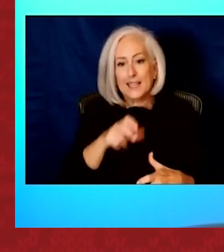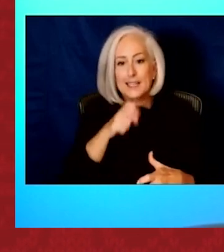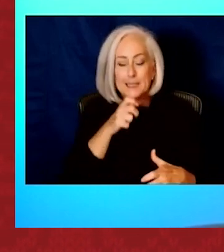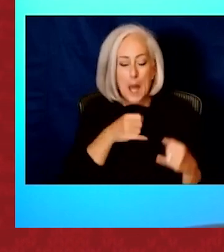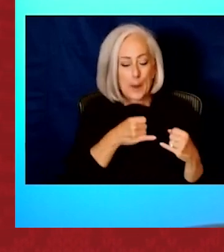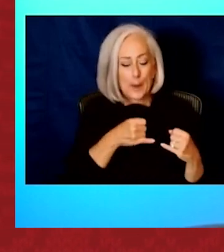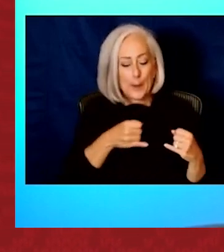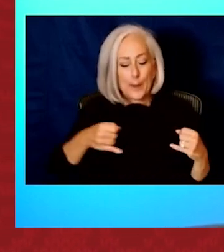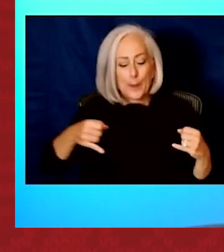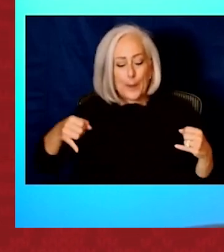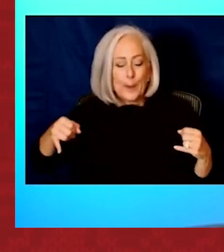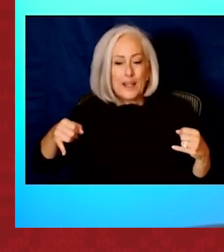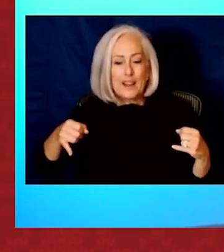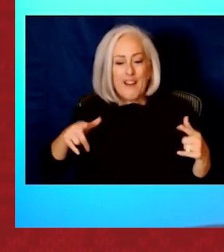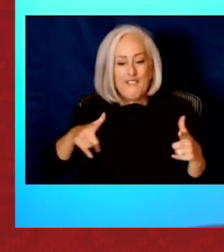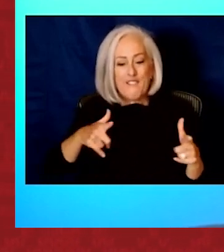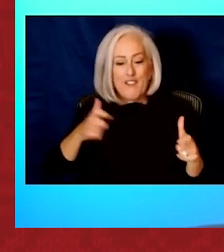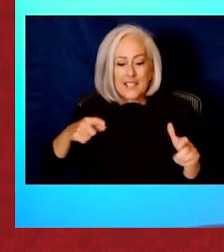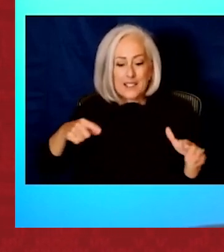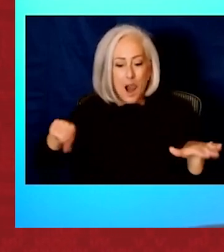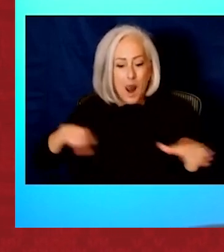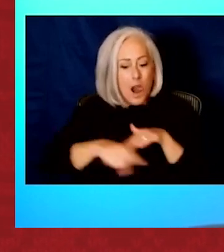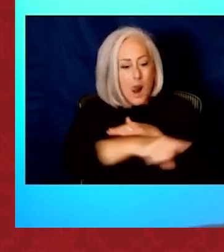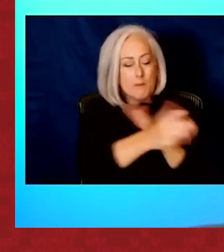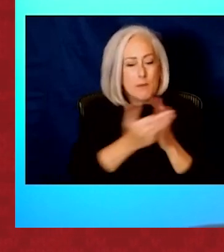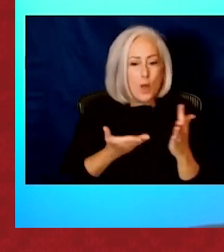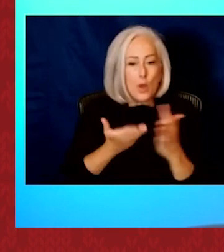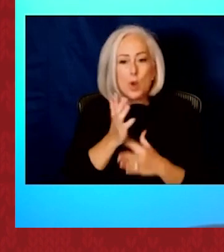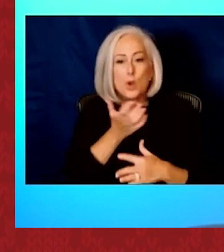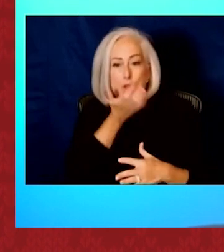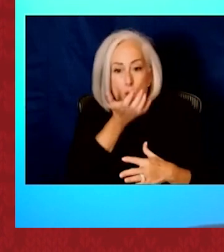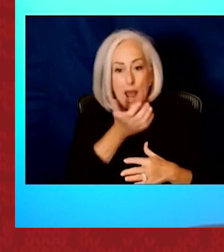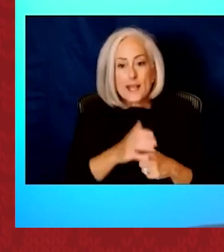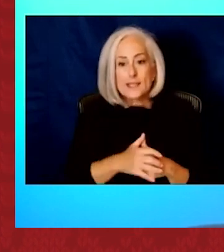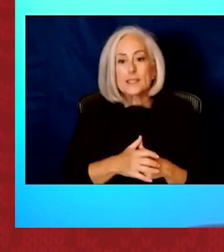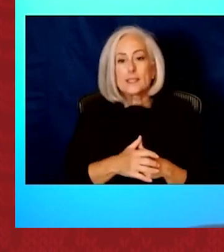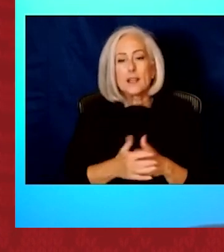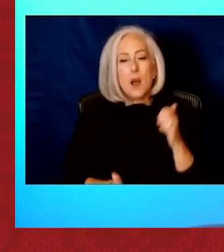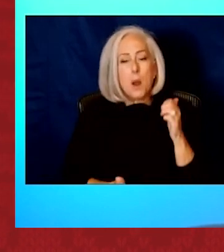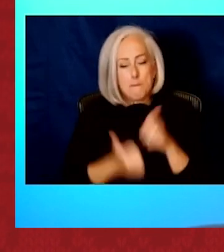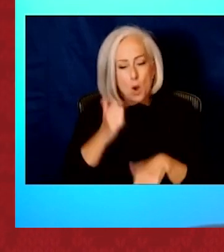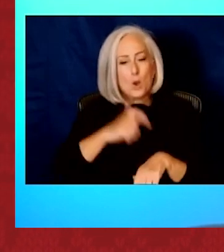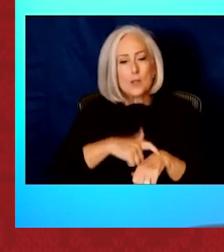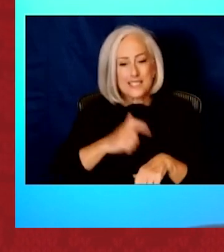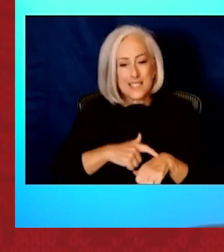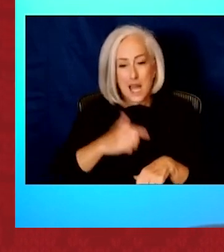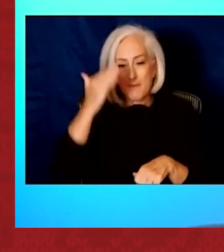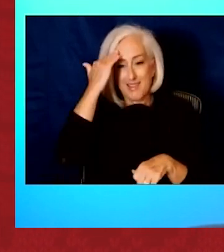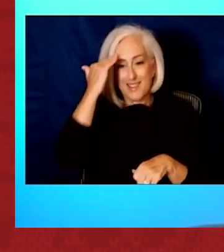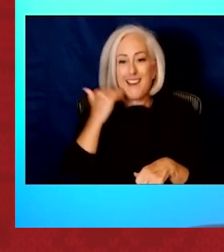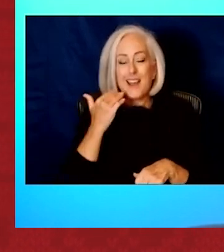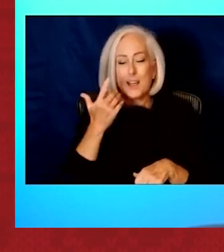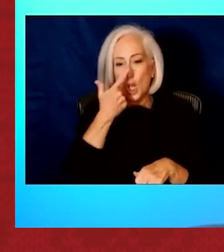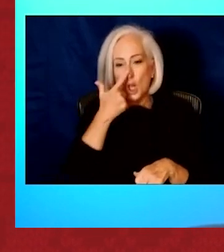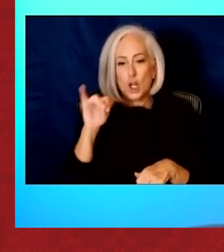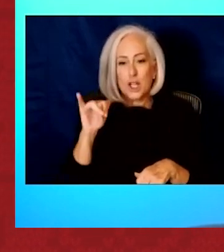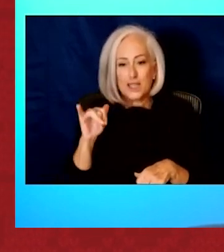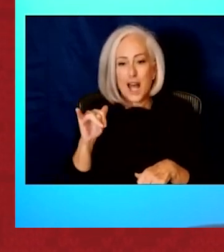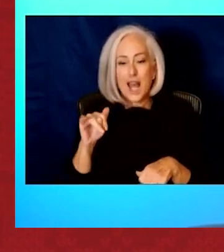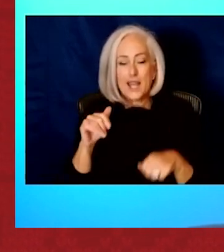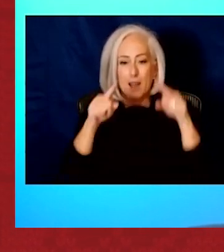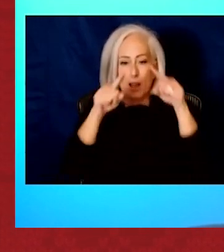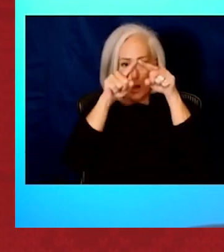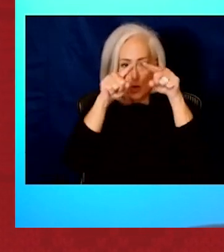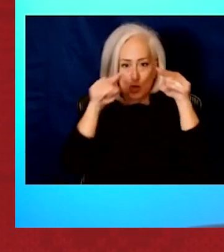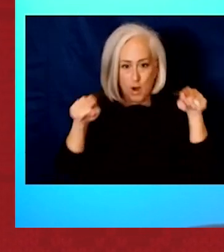fast-moving one that you see zip across your yard. They're going to have kind of a triangular head. Those are kind of more obvious clues. Obviously, if you see